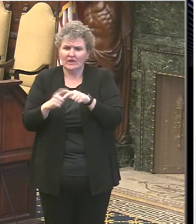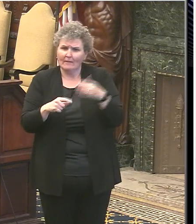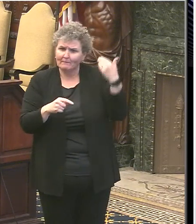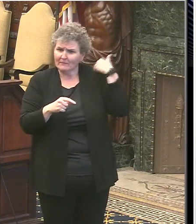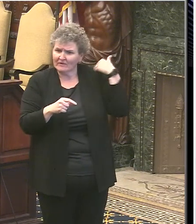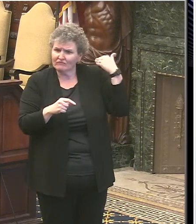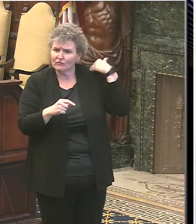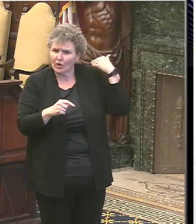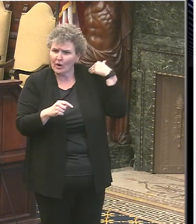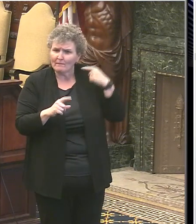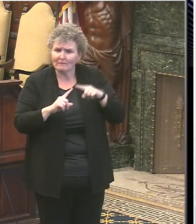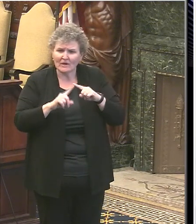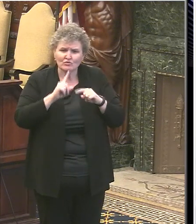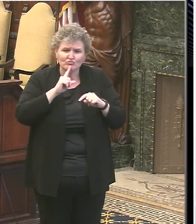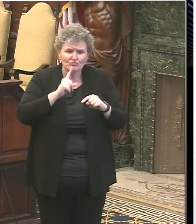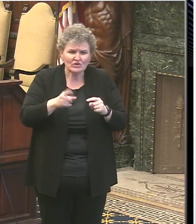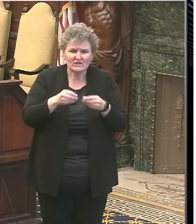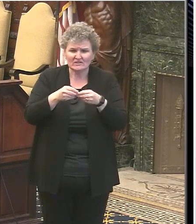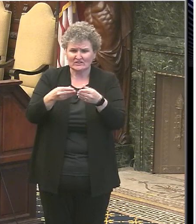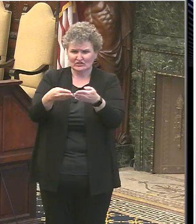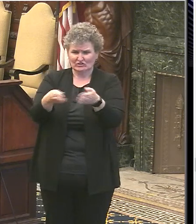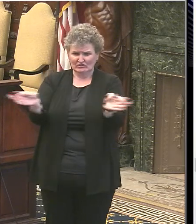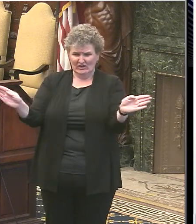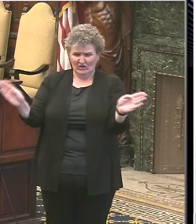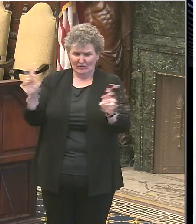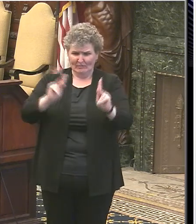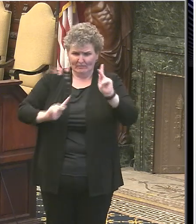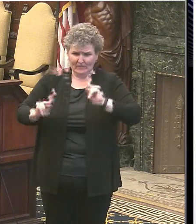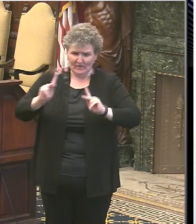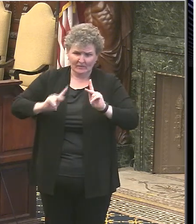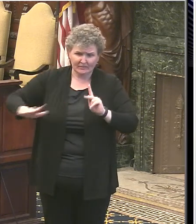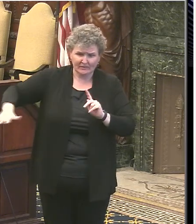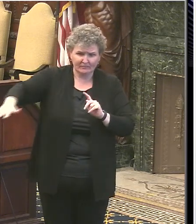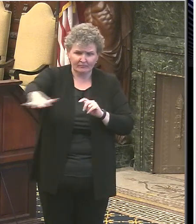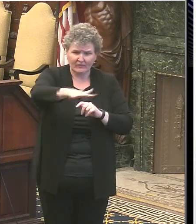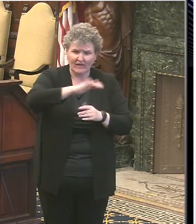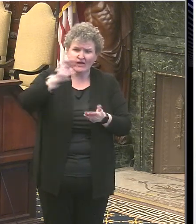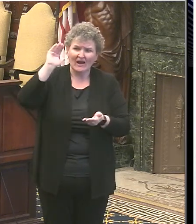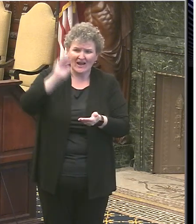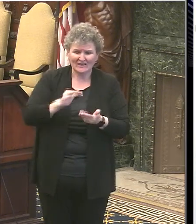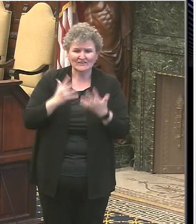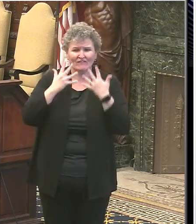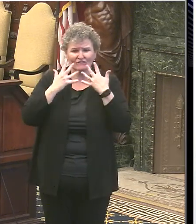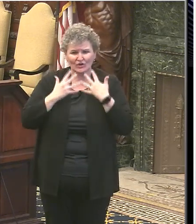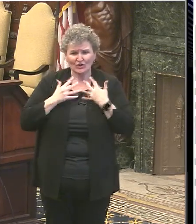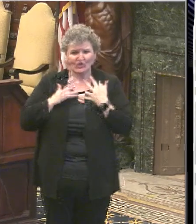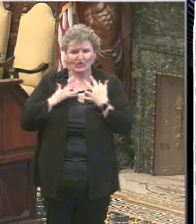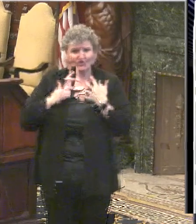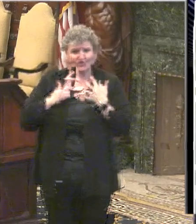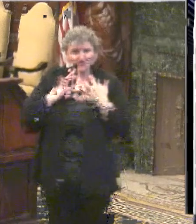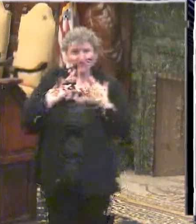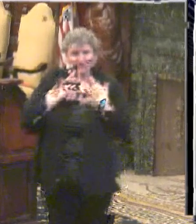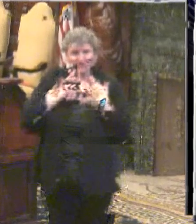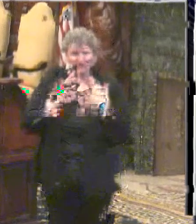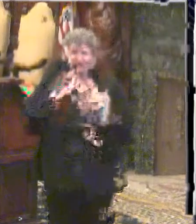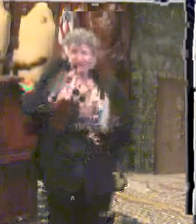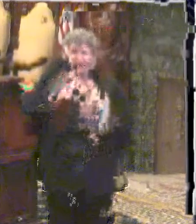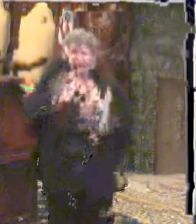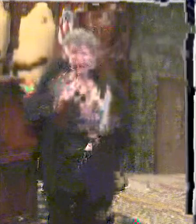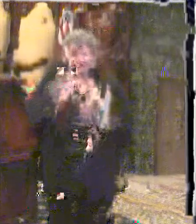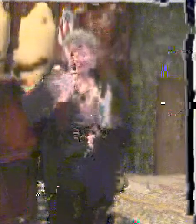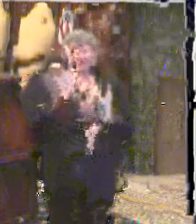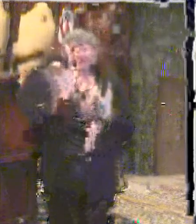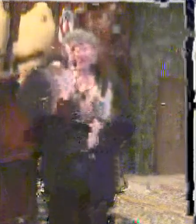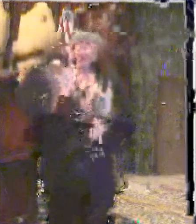another. In general, though, people who are less fortunate, people with lower income, are more likely to. So,